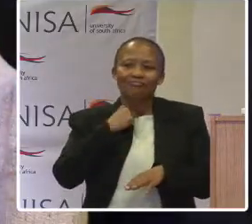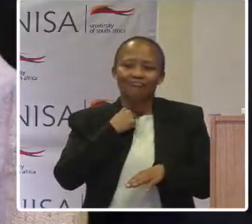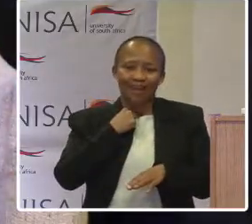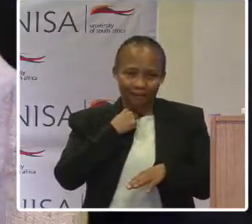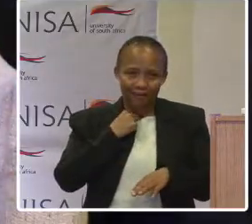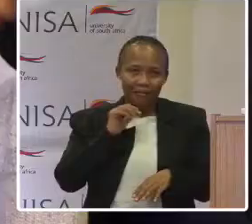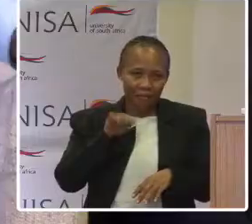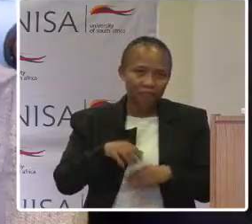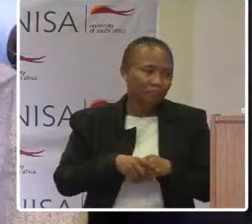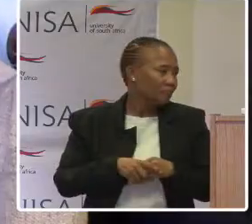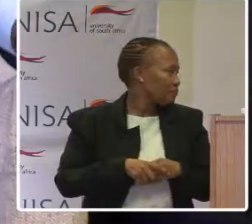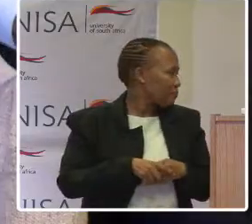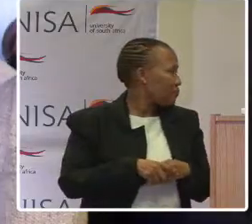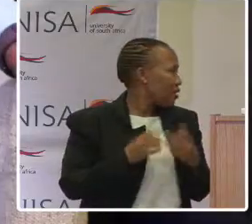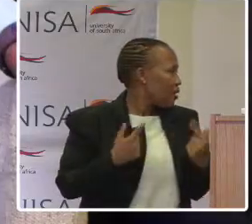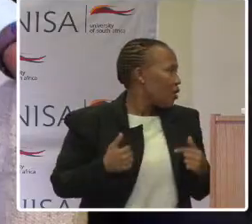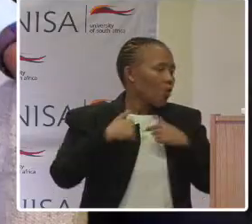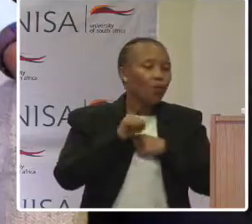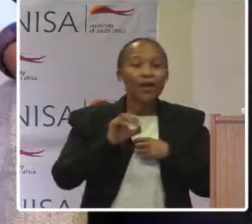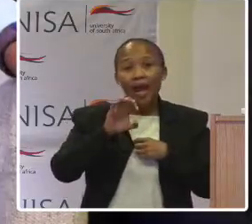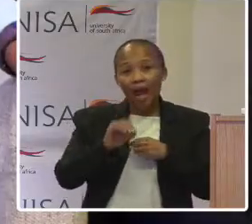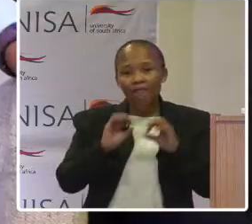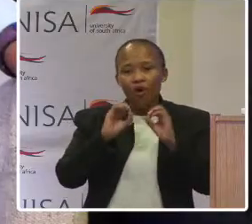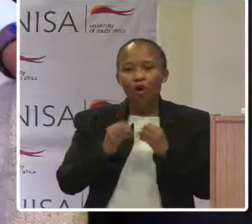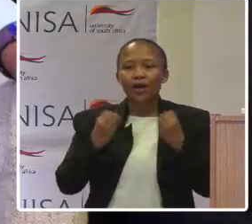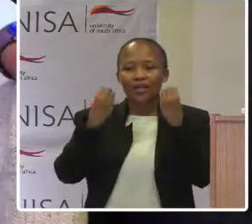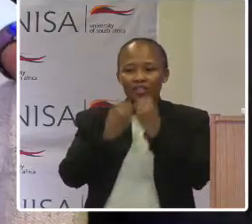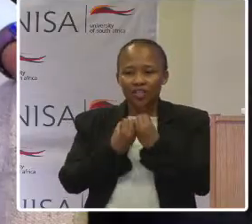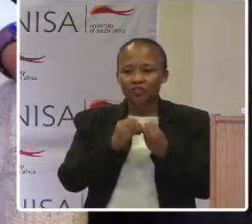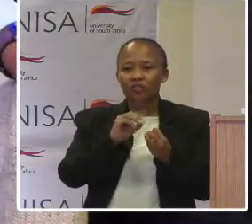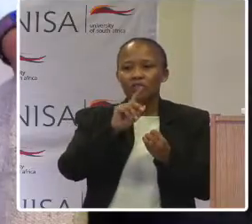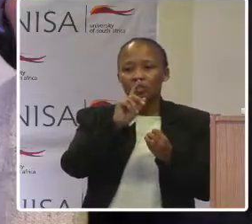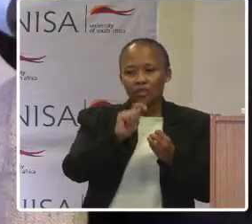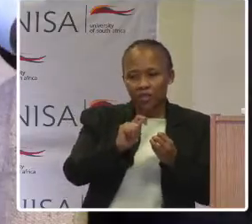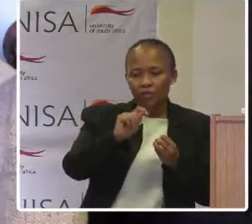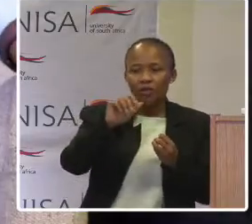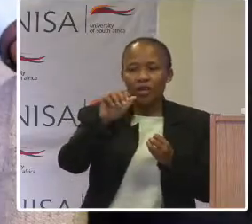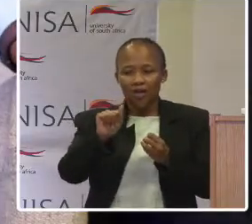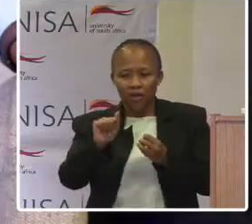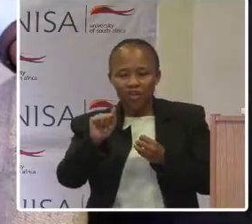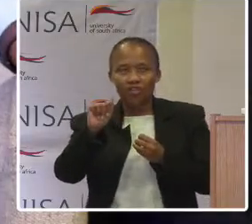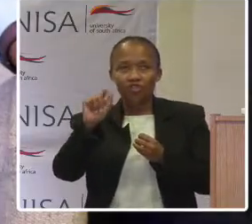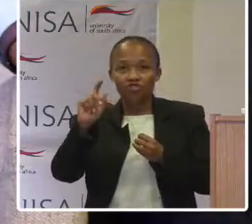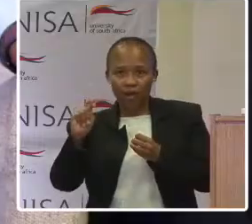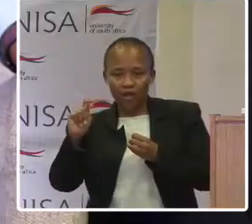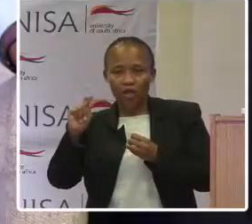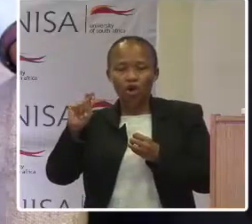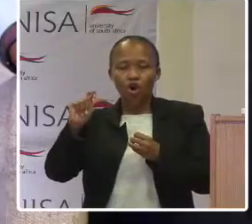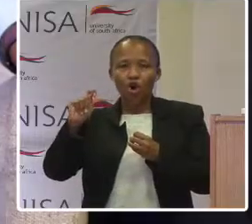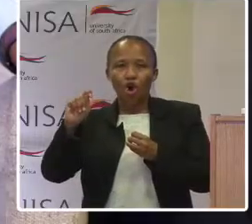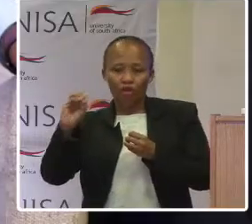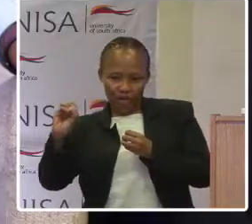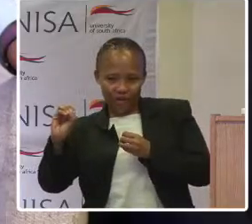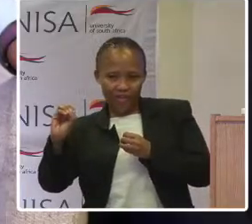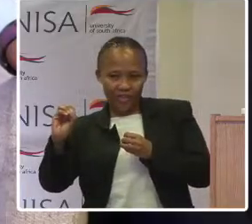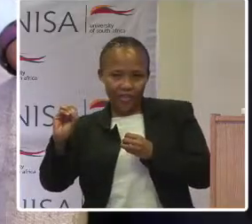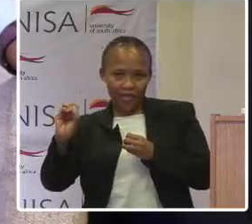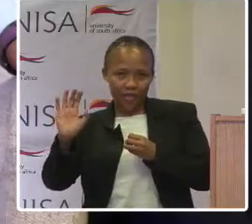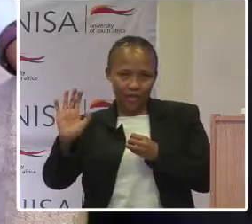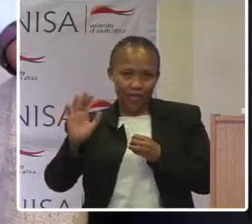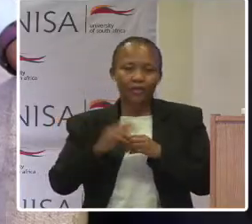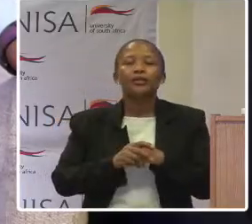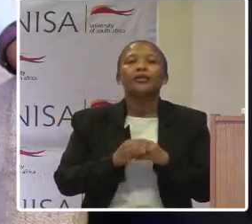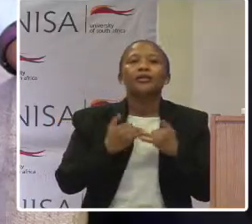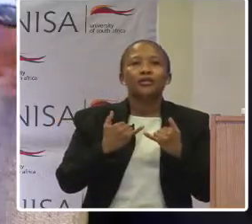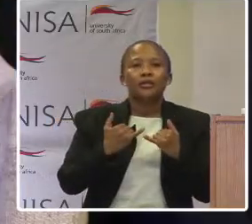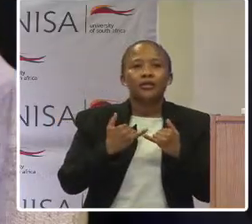there's an organization called TITA, Transport Education Training Authority. What they've done is